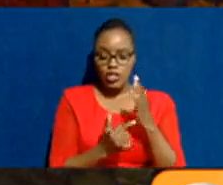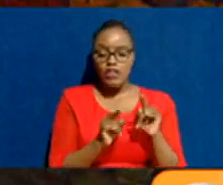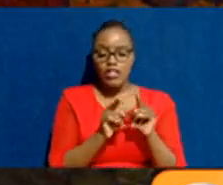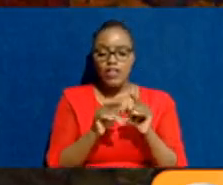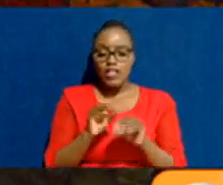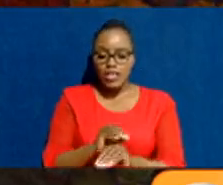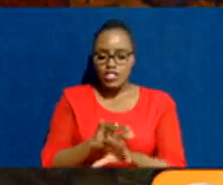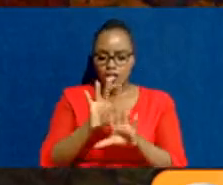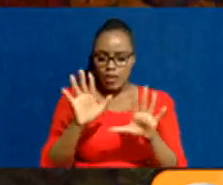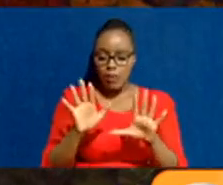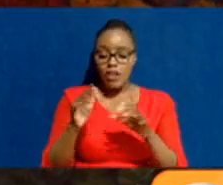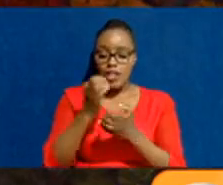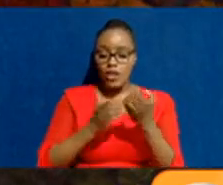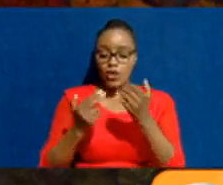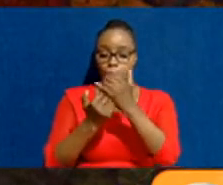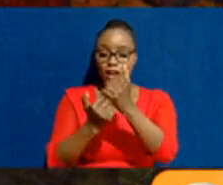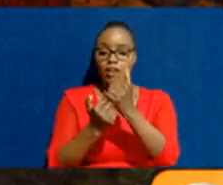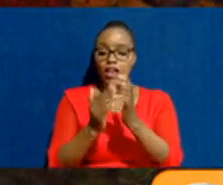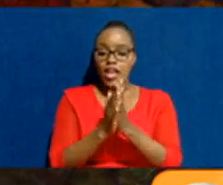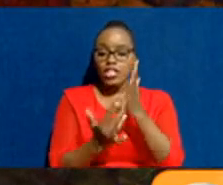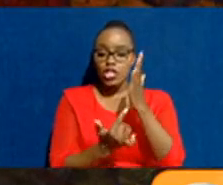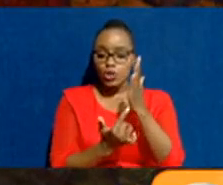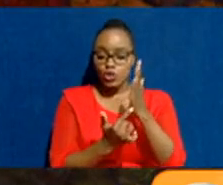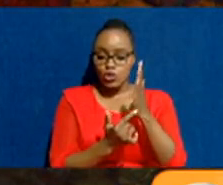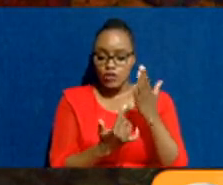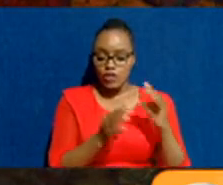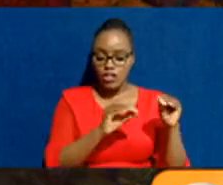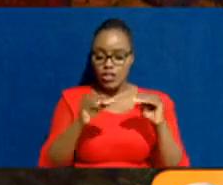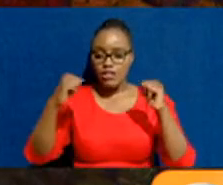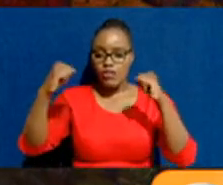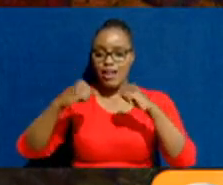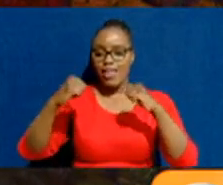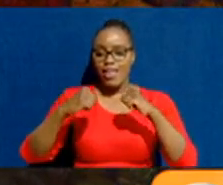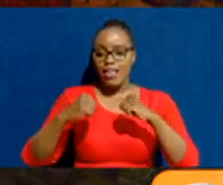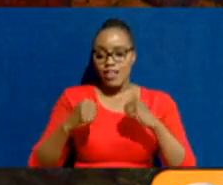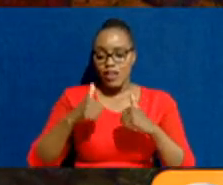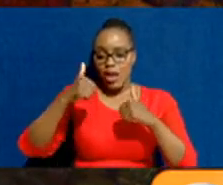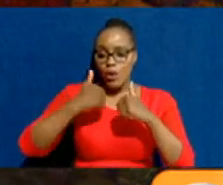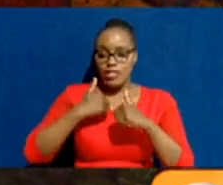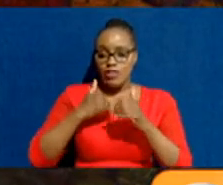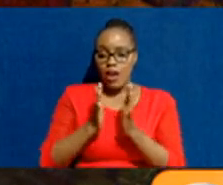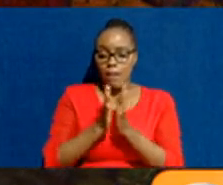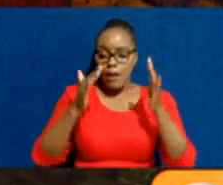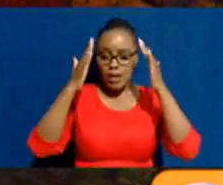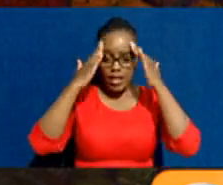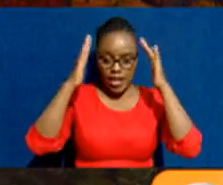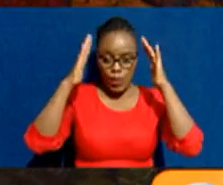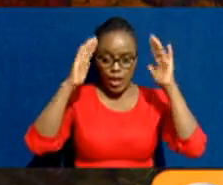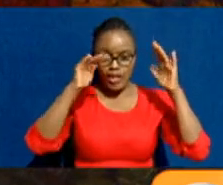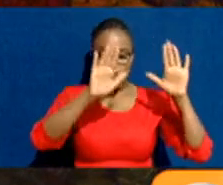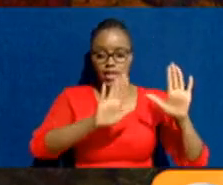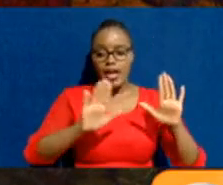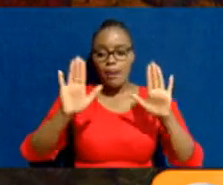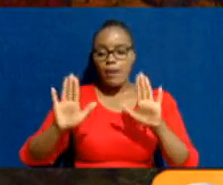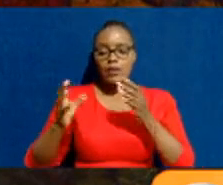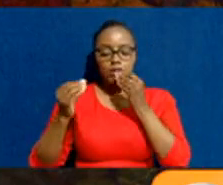transparency in economic partnership and technology transfer agreements, and rolling out of public awareness campaigns to